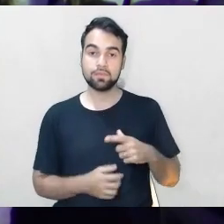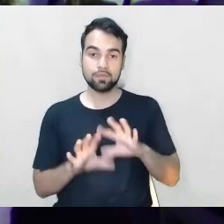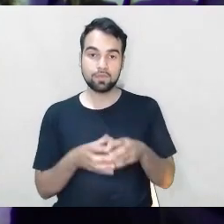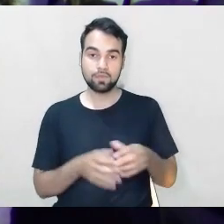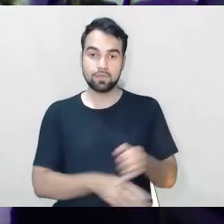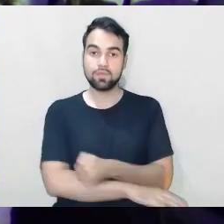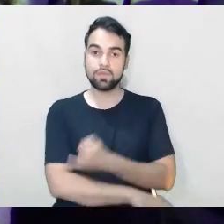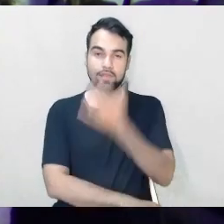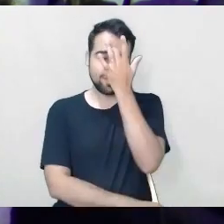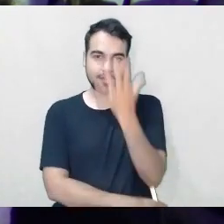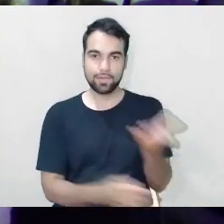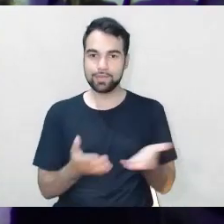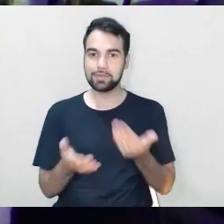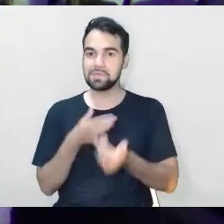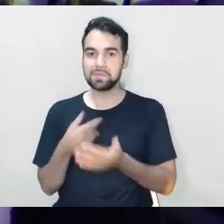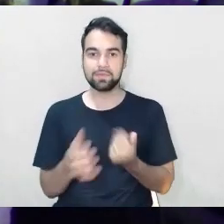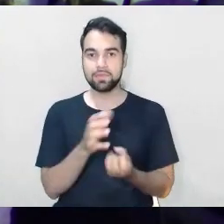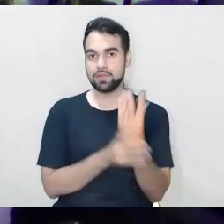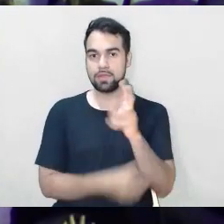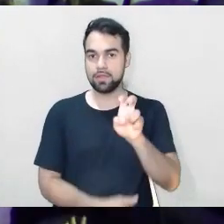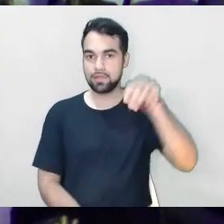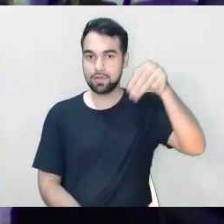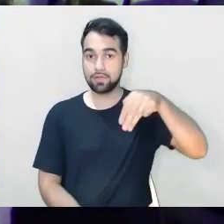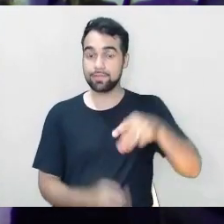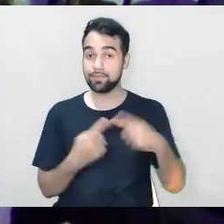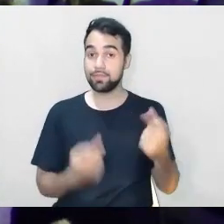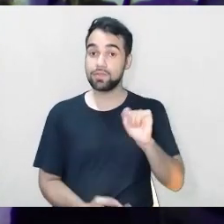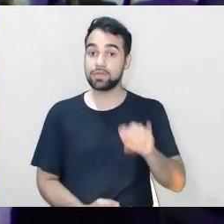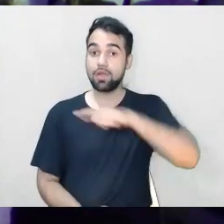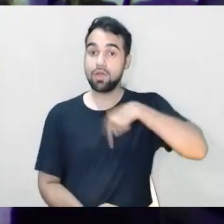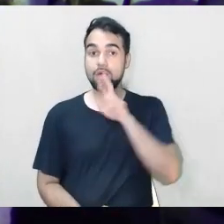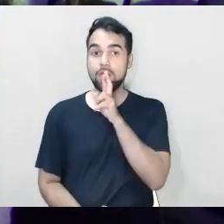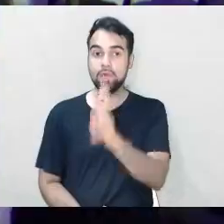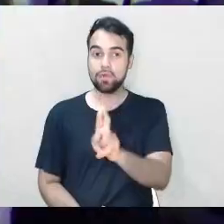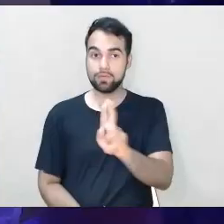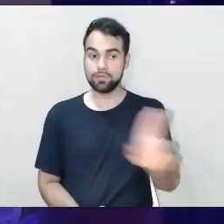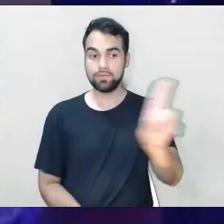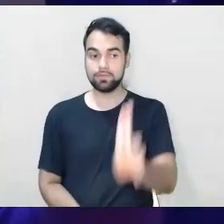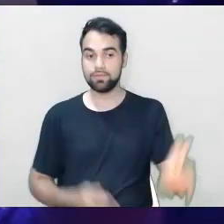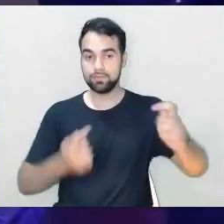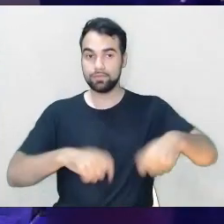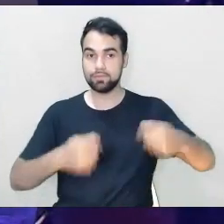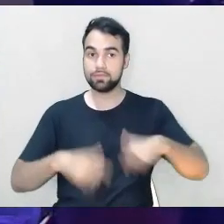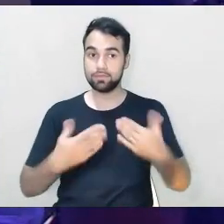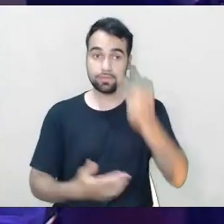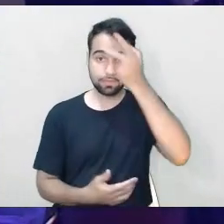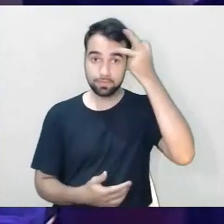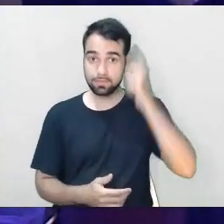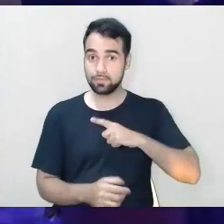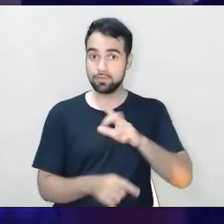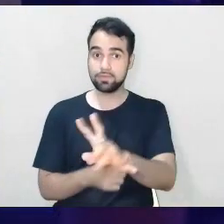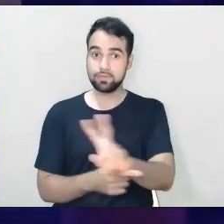when you're going to create an agent, it's very easy. You can create it in 5 minutes. But what we answer is what the